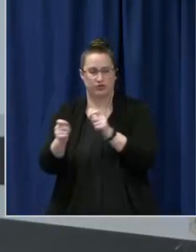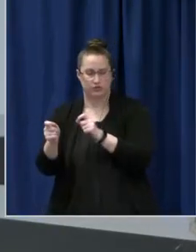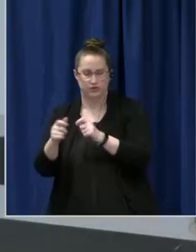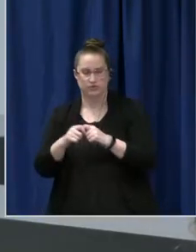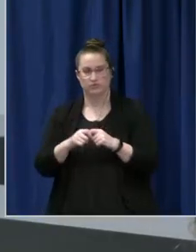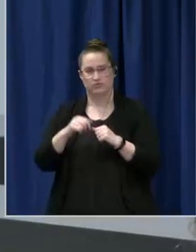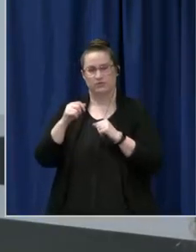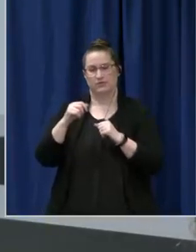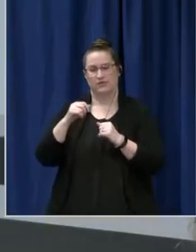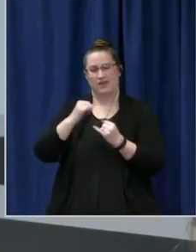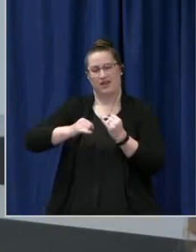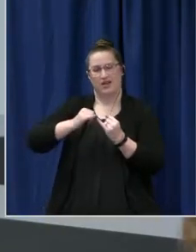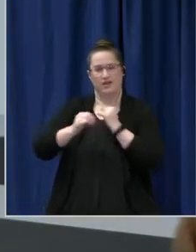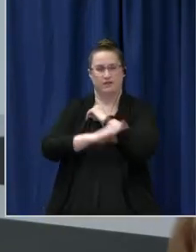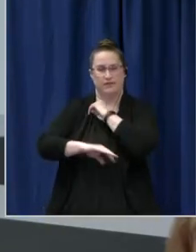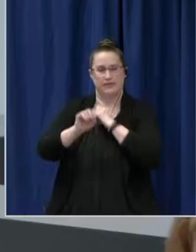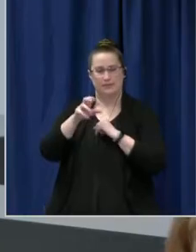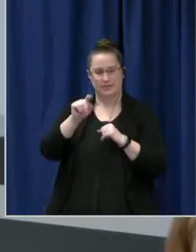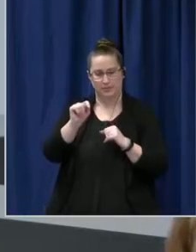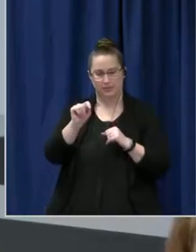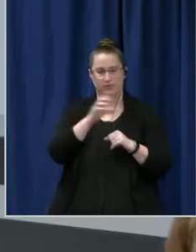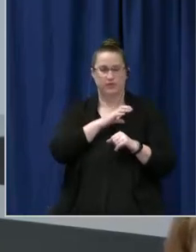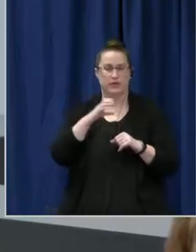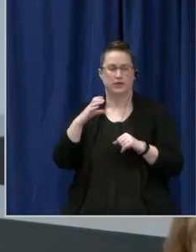late September, the commission